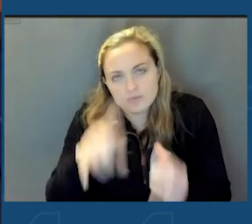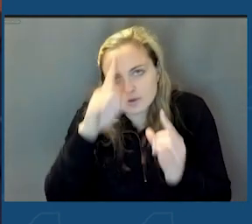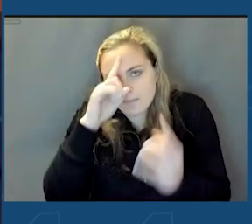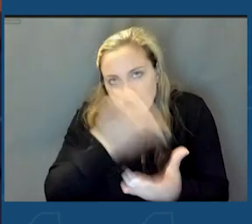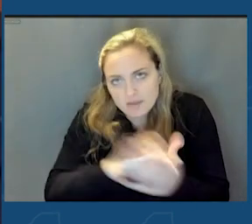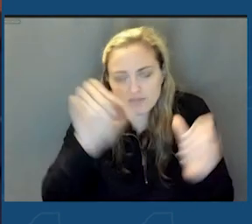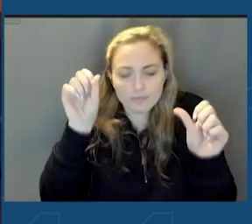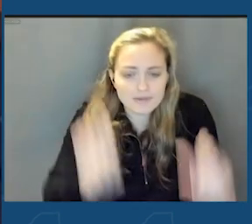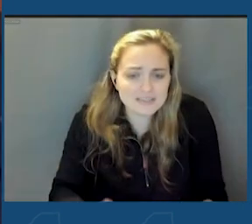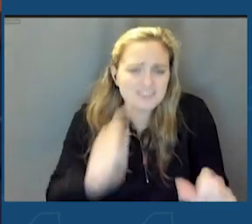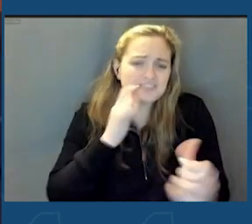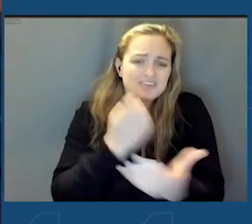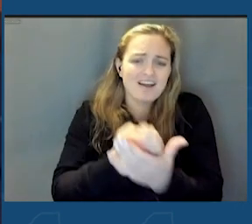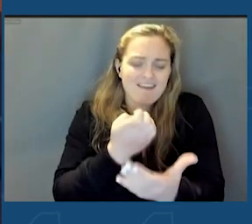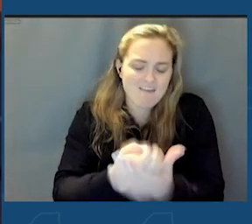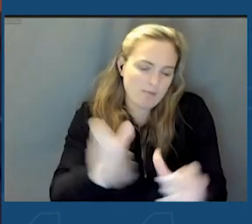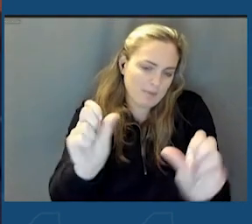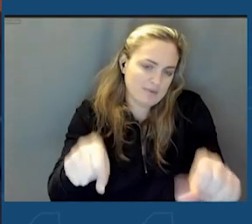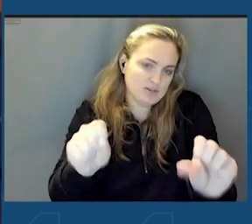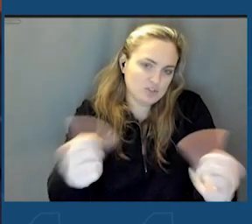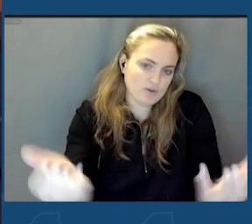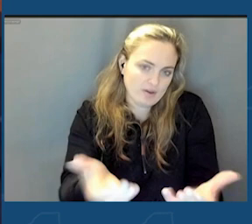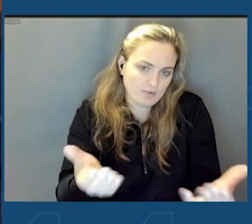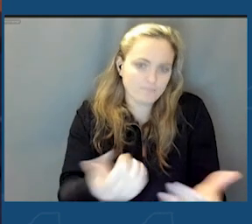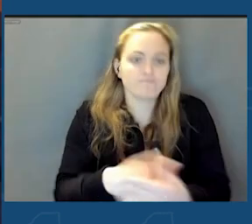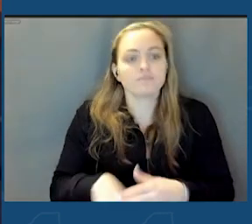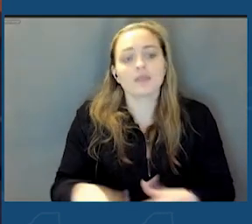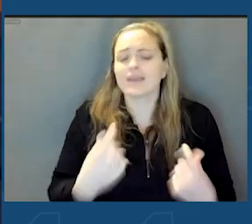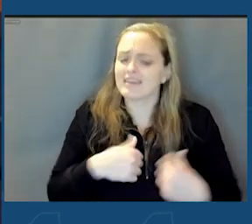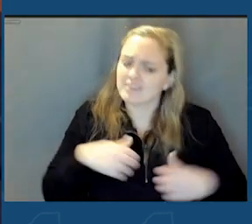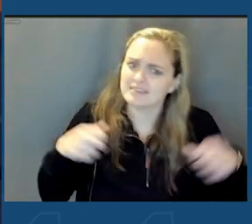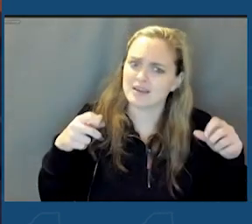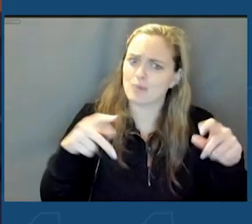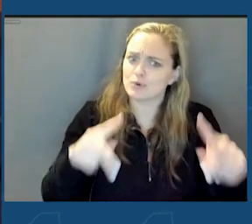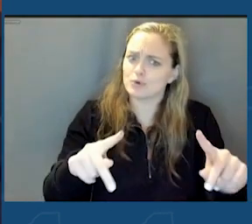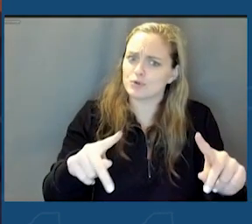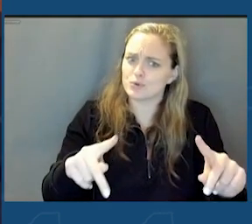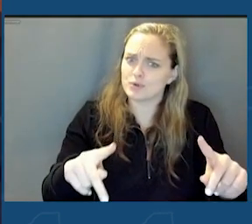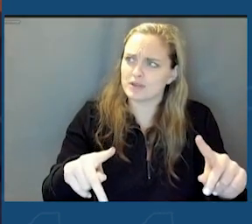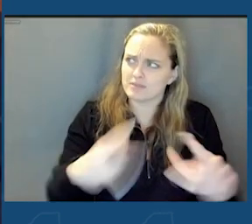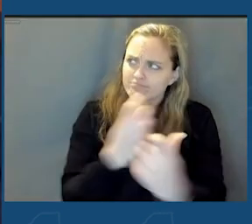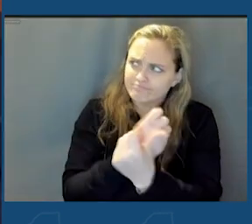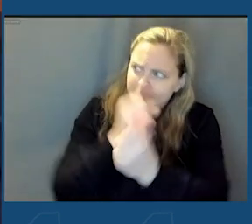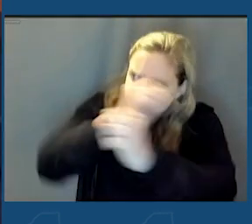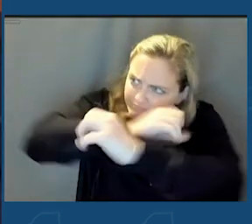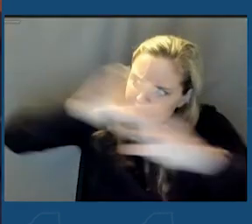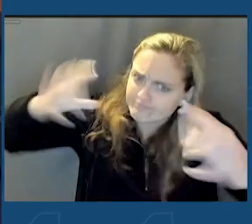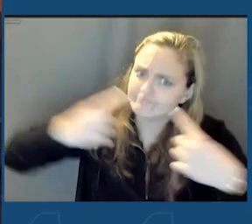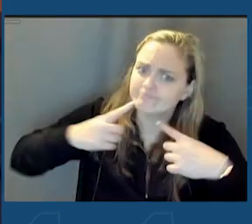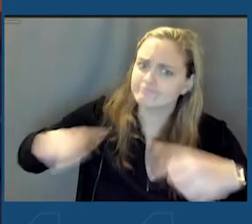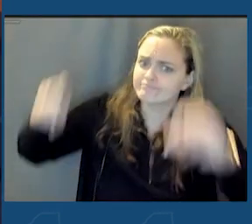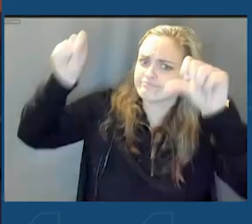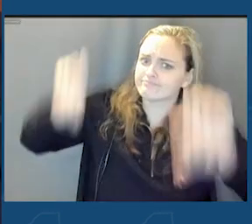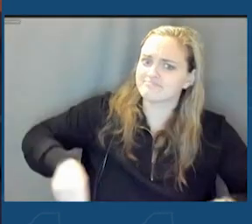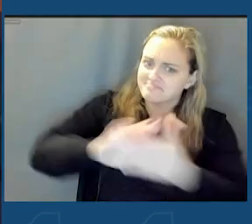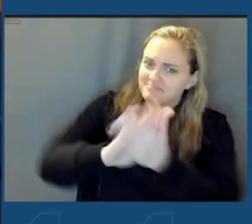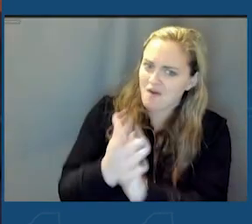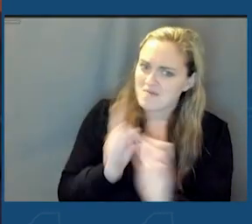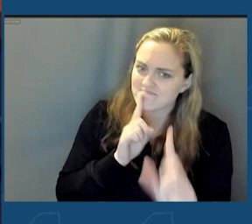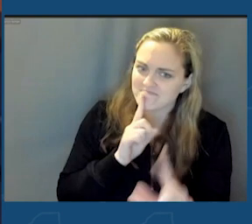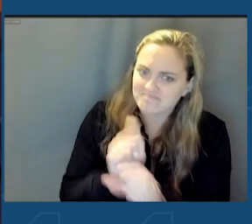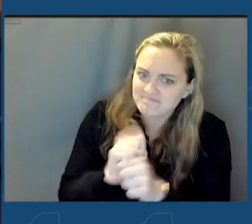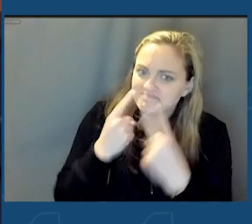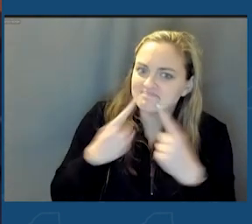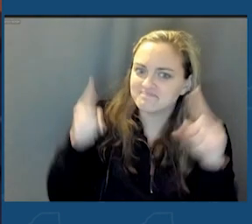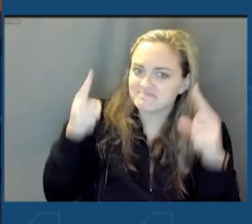our economic potential, and giving us the ability and the reality of making it into a reality. So I want to thank you